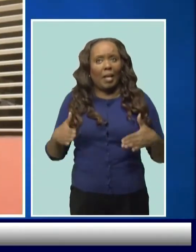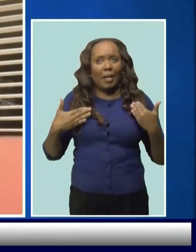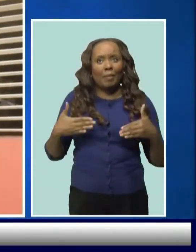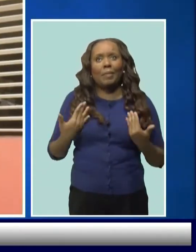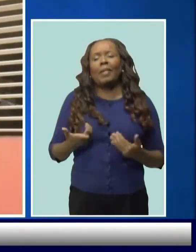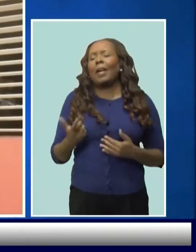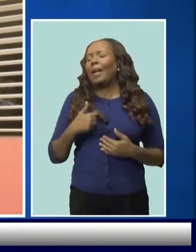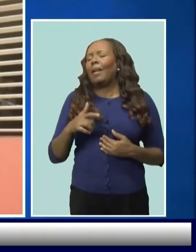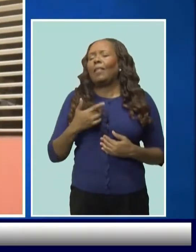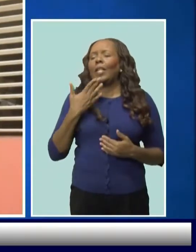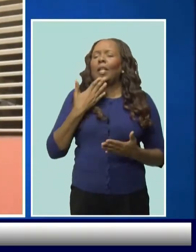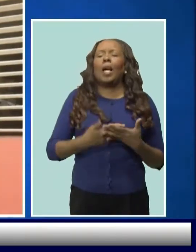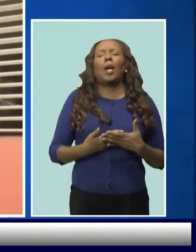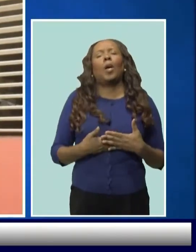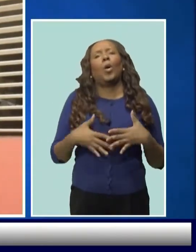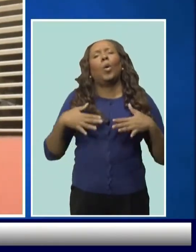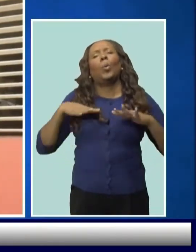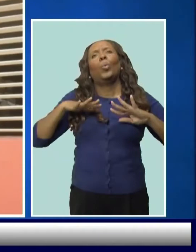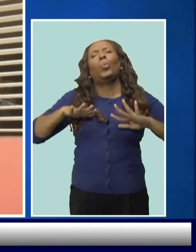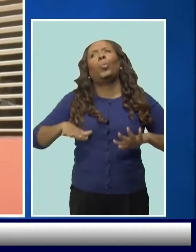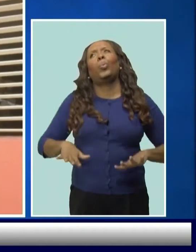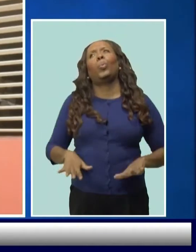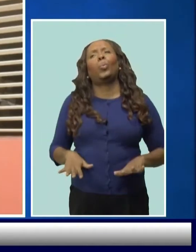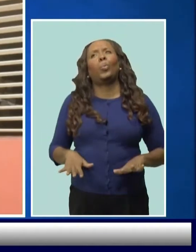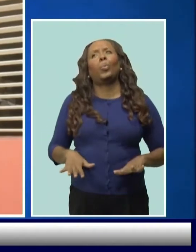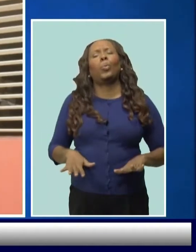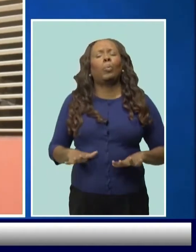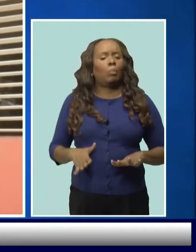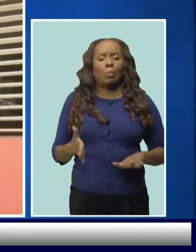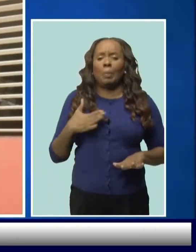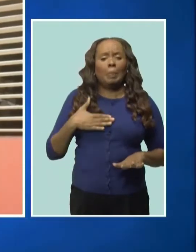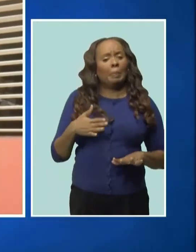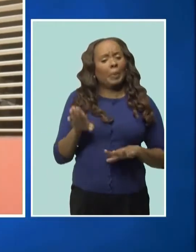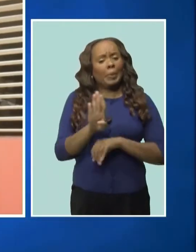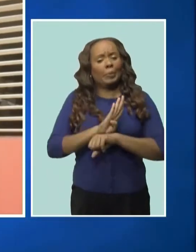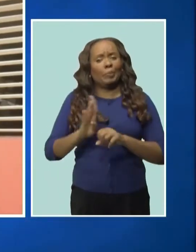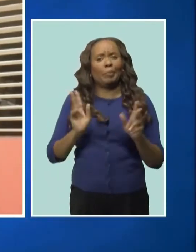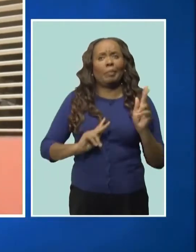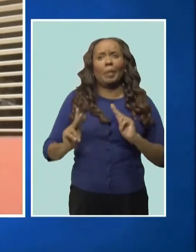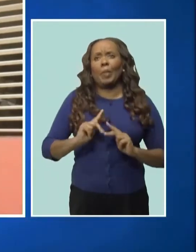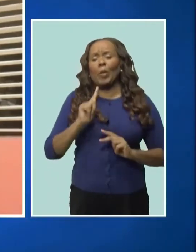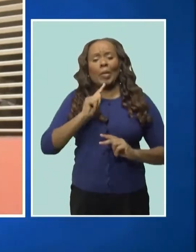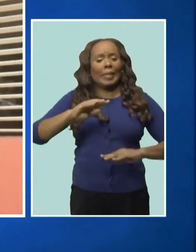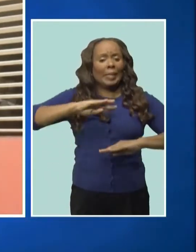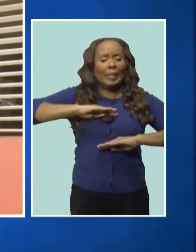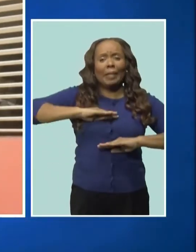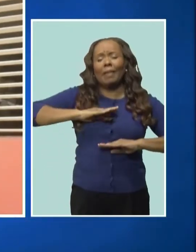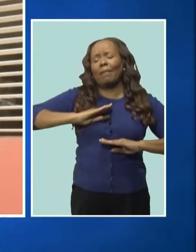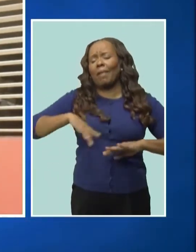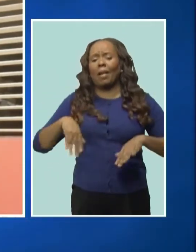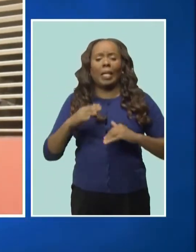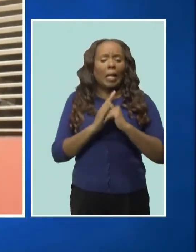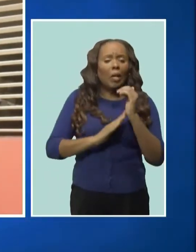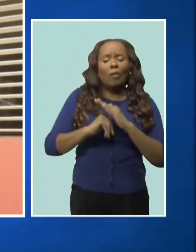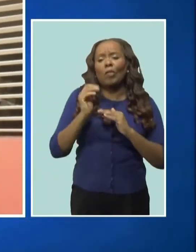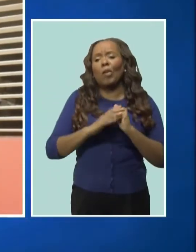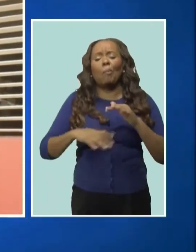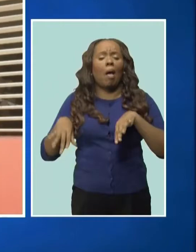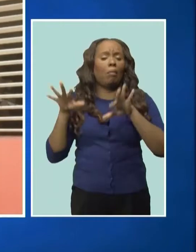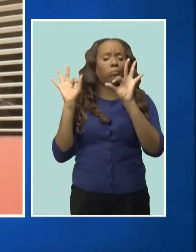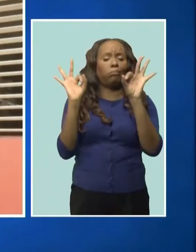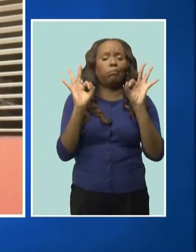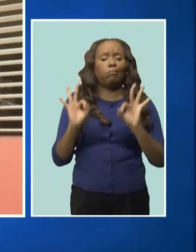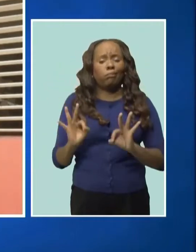sleep. And I just feel so good about that. No matter the customers or my Bajan people are comfortable with what they're seeing on